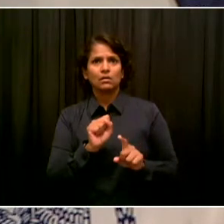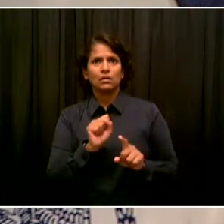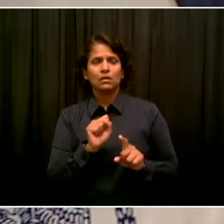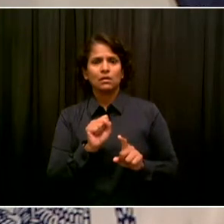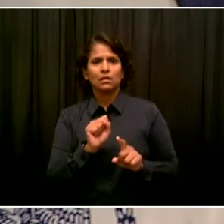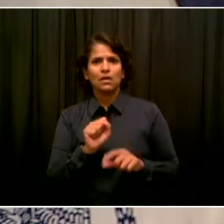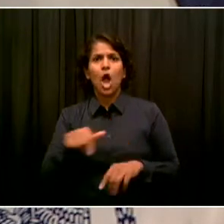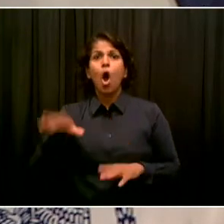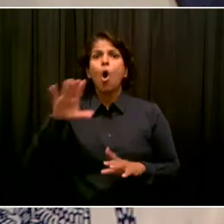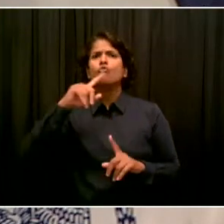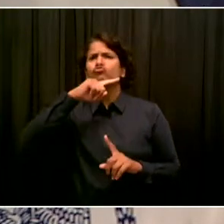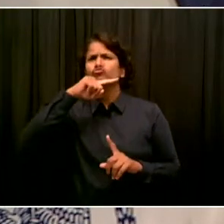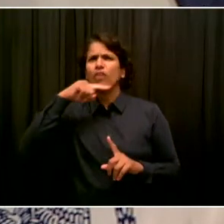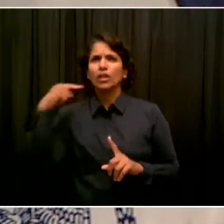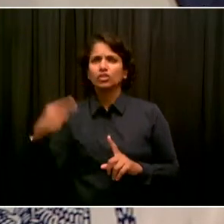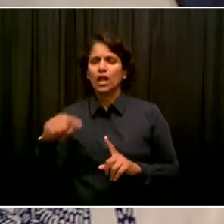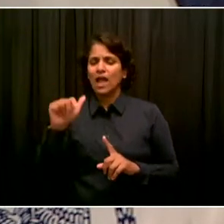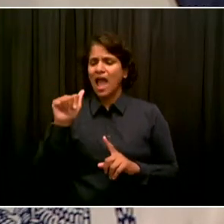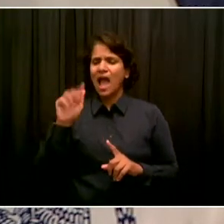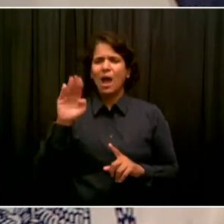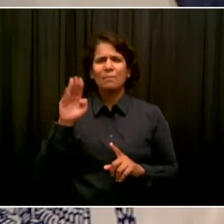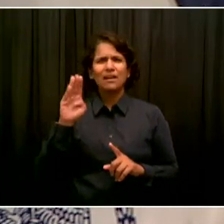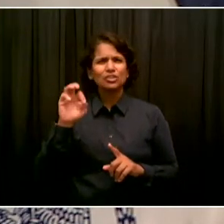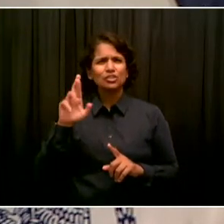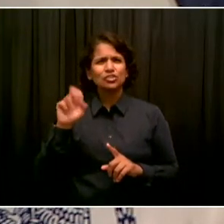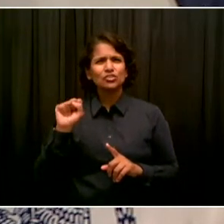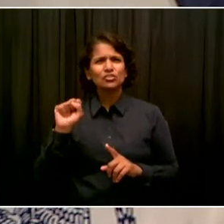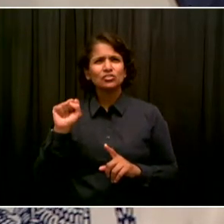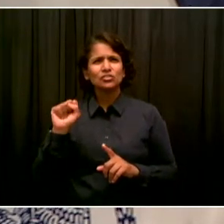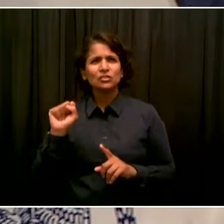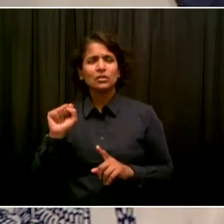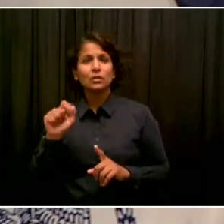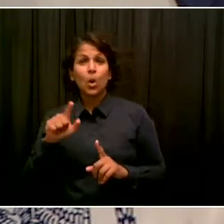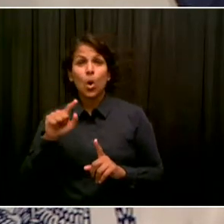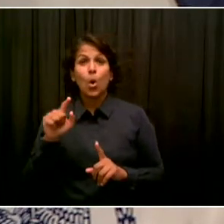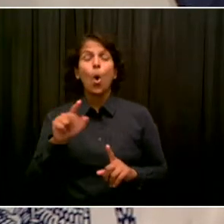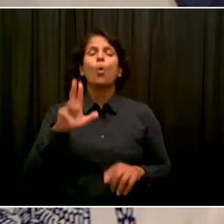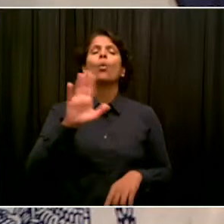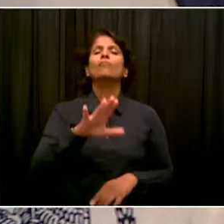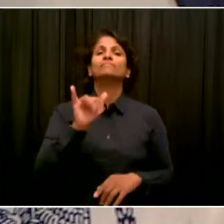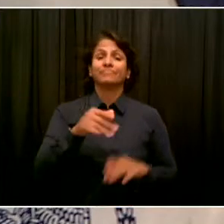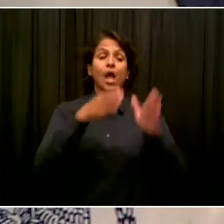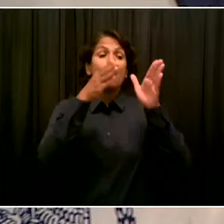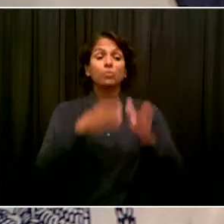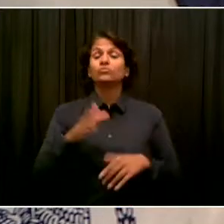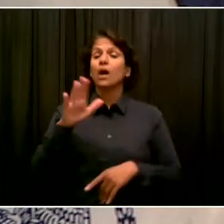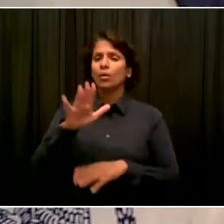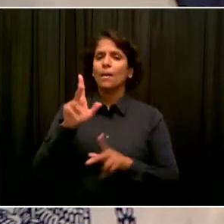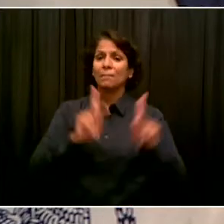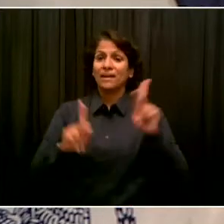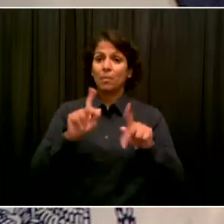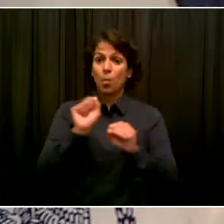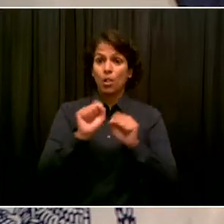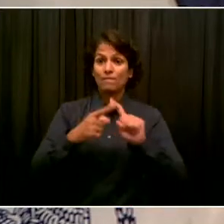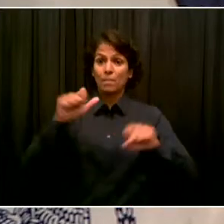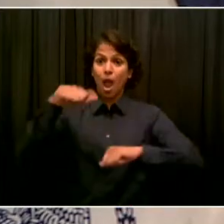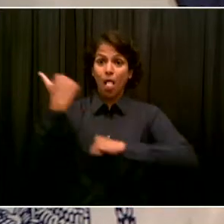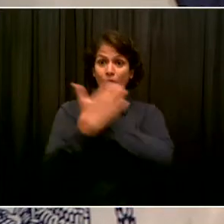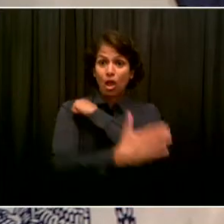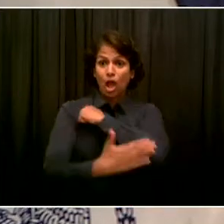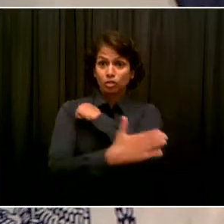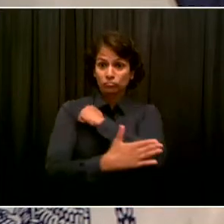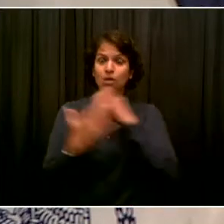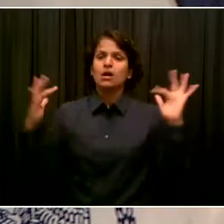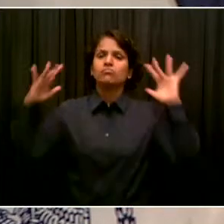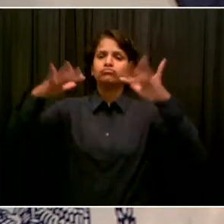UN. He also said that it did not take into account people who cannot be vaccinated for medical reasons or who might have